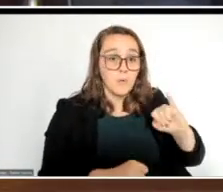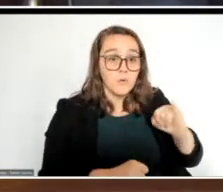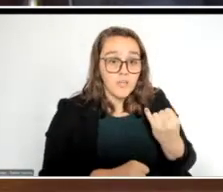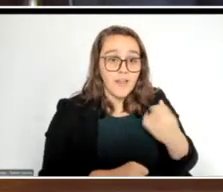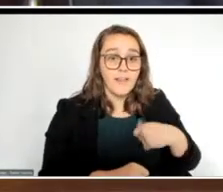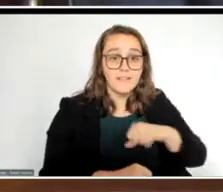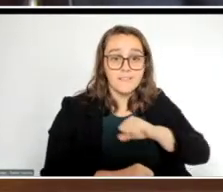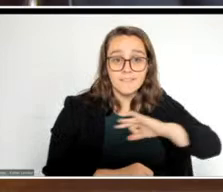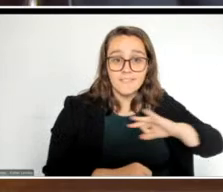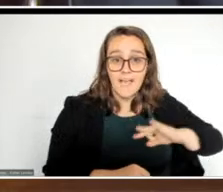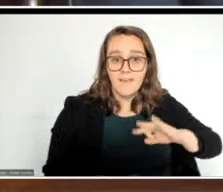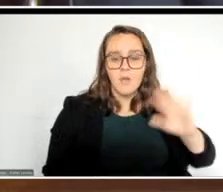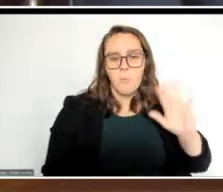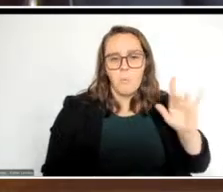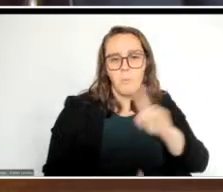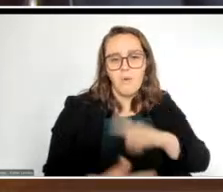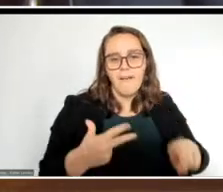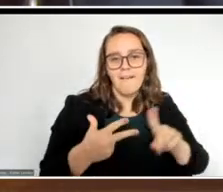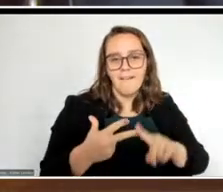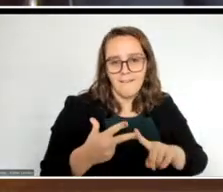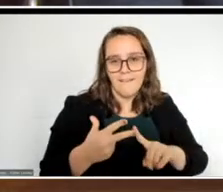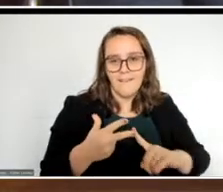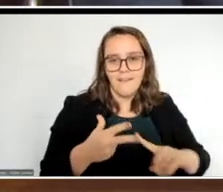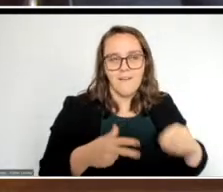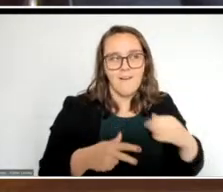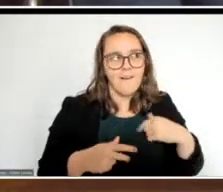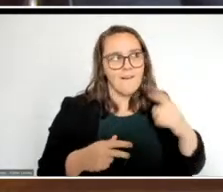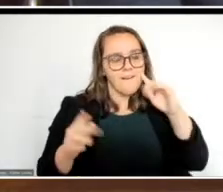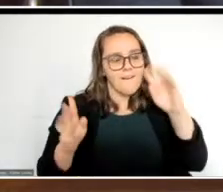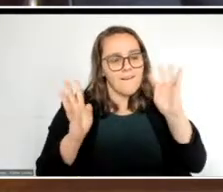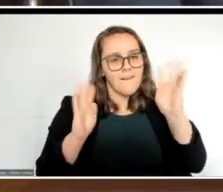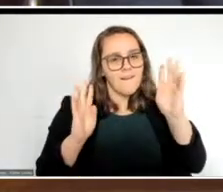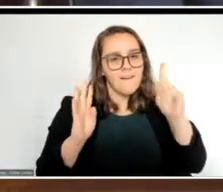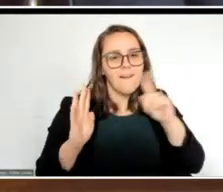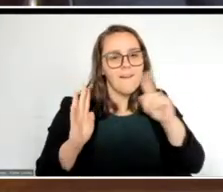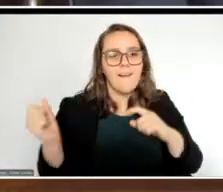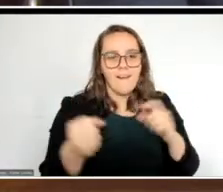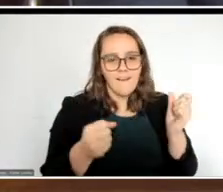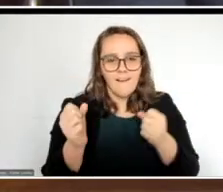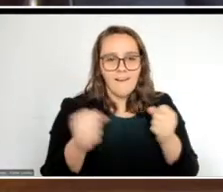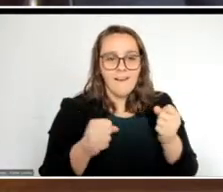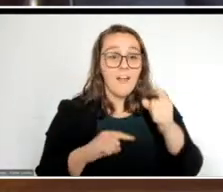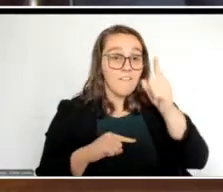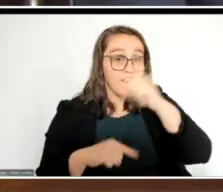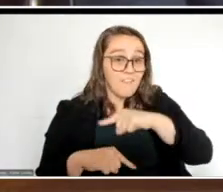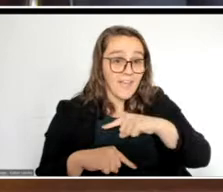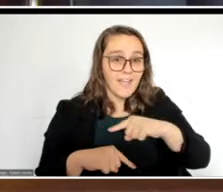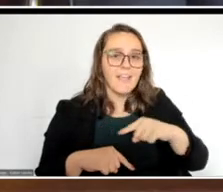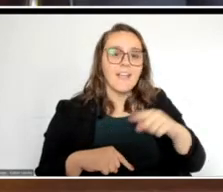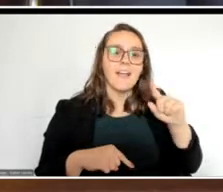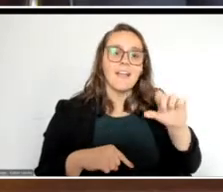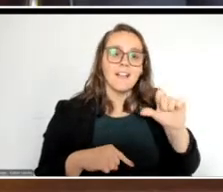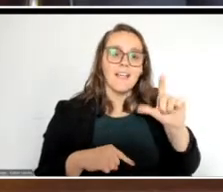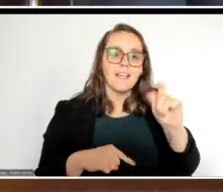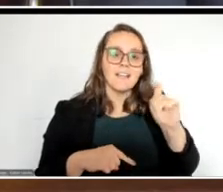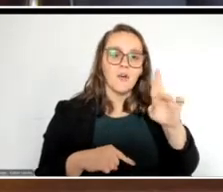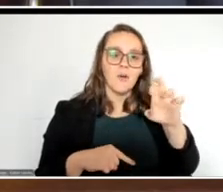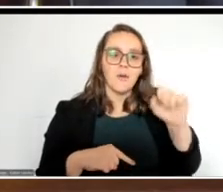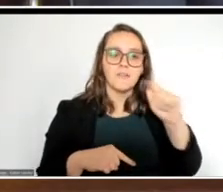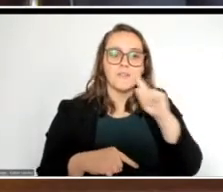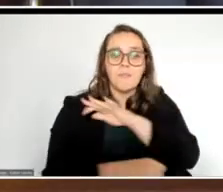president's effort was a scheme to assemble fake electors to cast false electoral votes in the states that President Trump